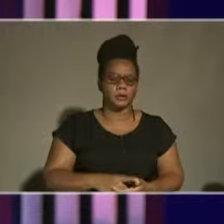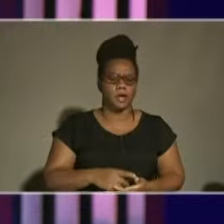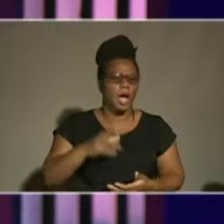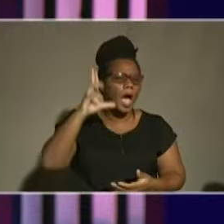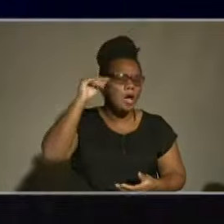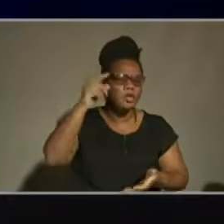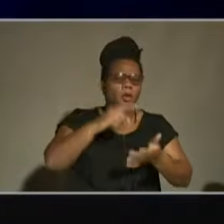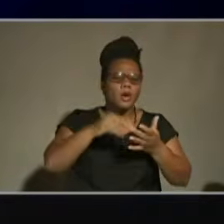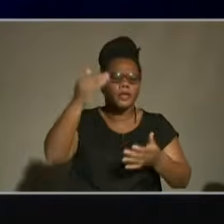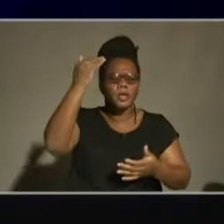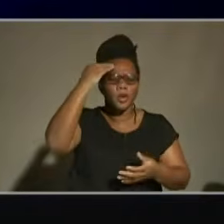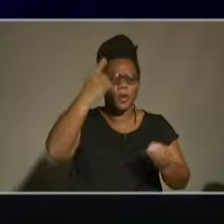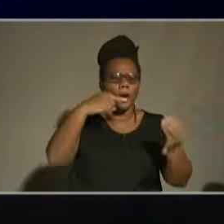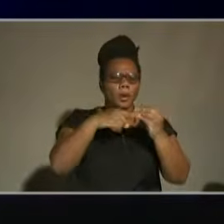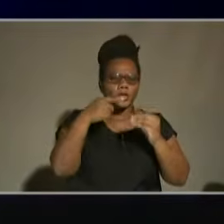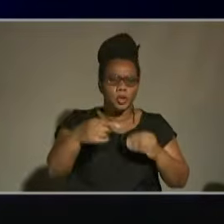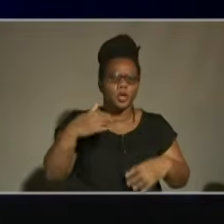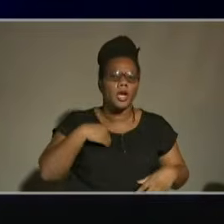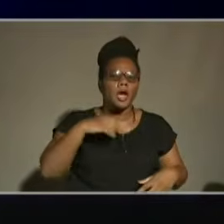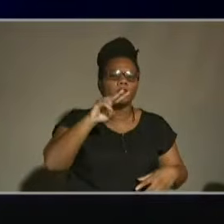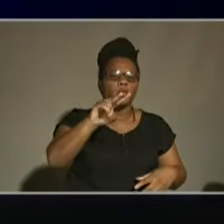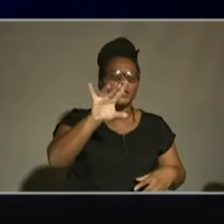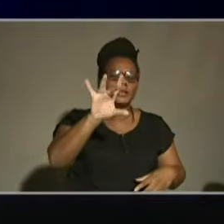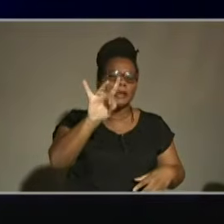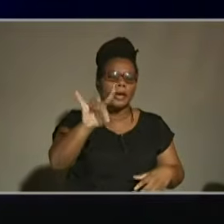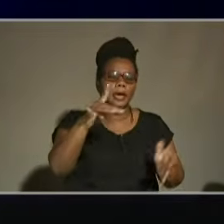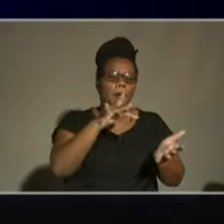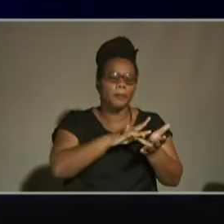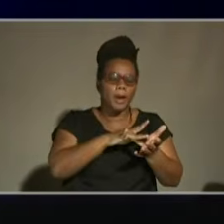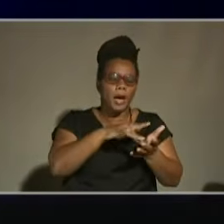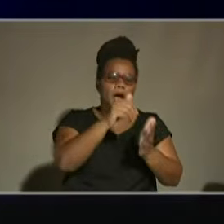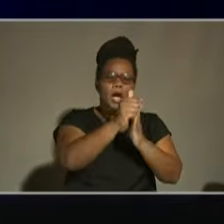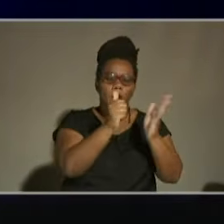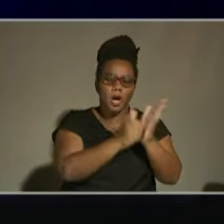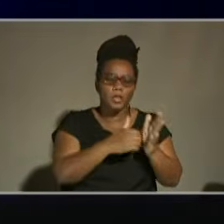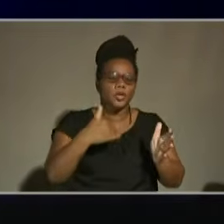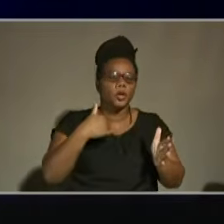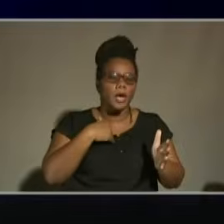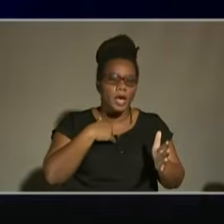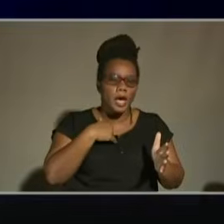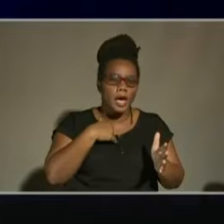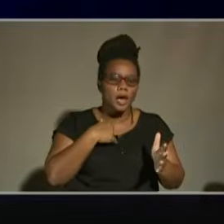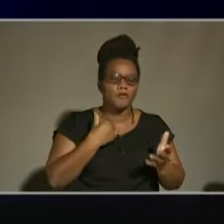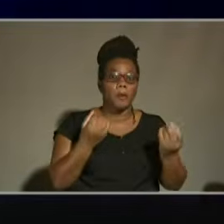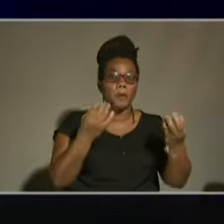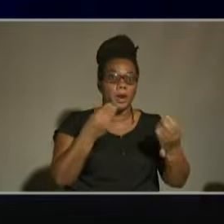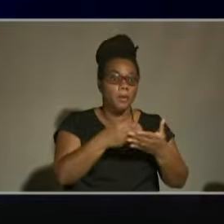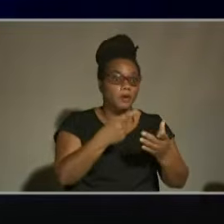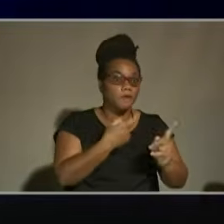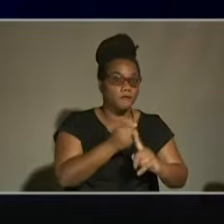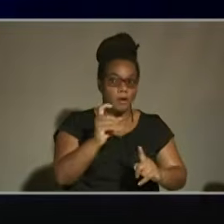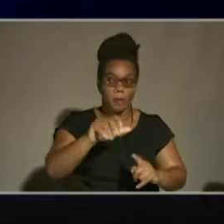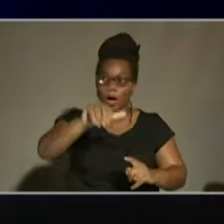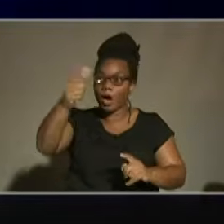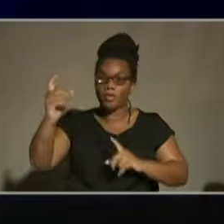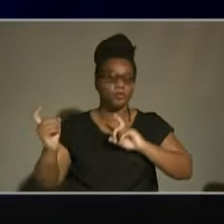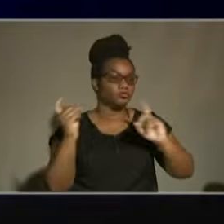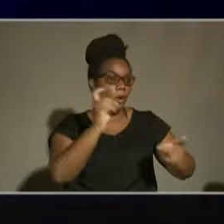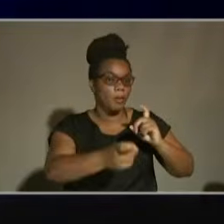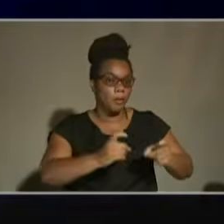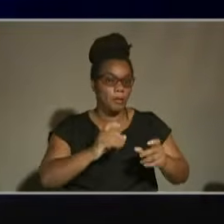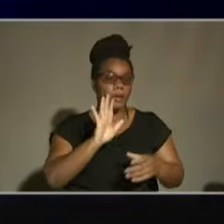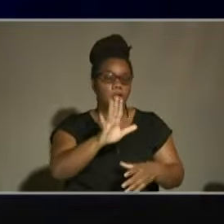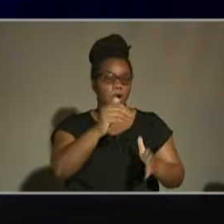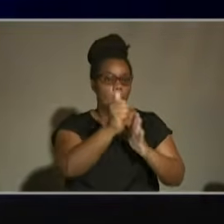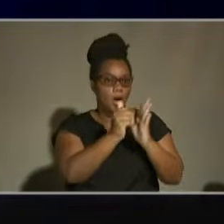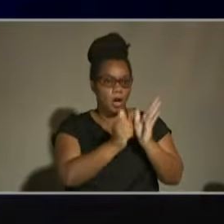28 bank accounts, that you received several $1 million in cash deposits from anonymous donors in your bank account, that your